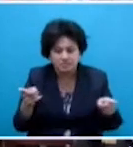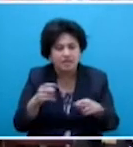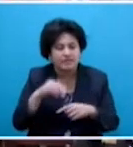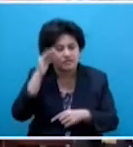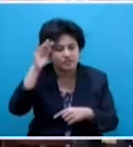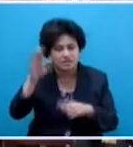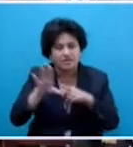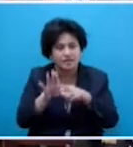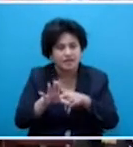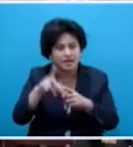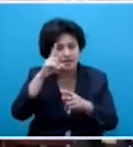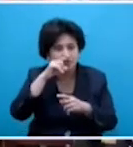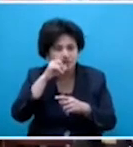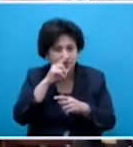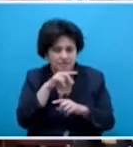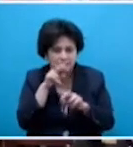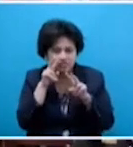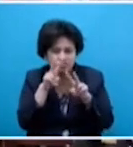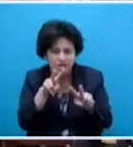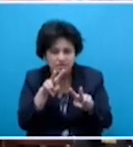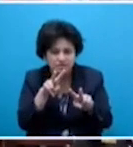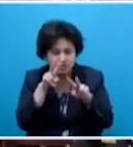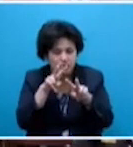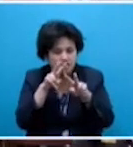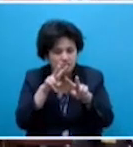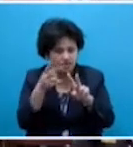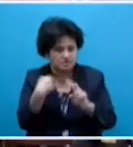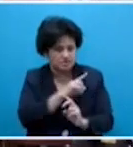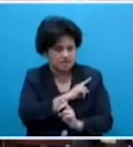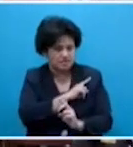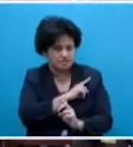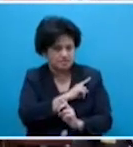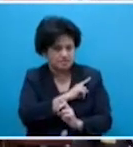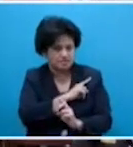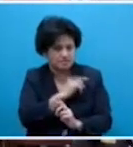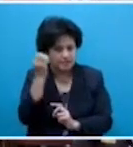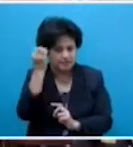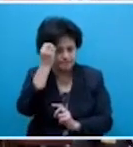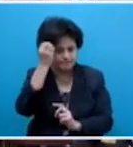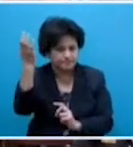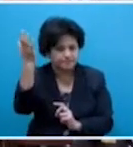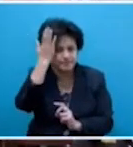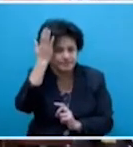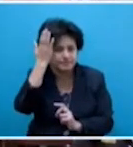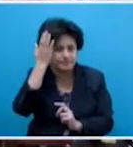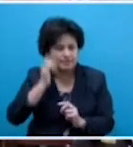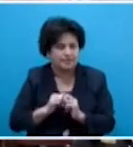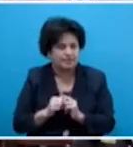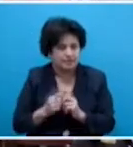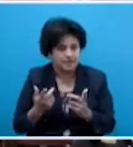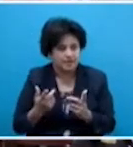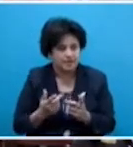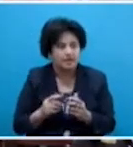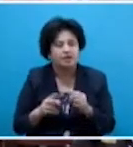generation who are vigilantly taking stock of what we politicians are displaying in this House, in particular the